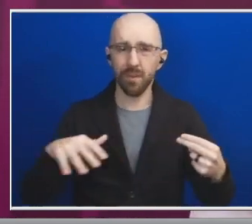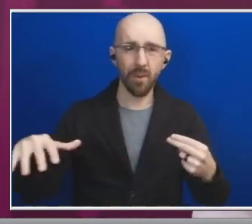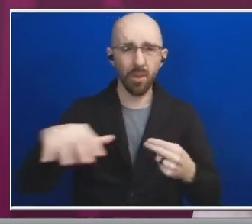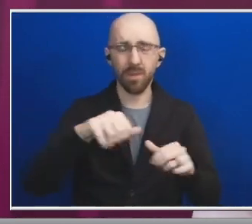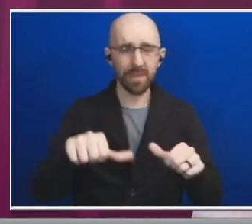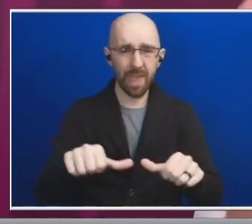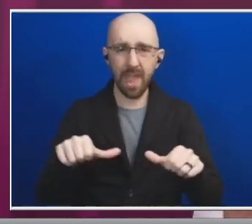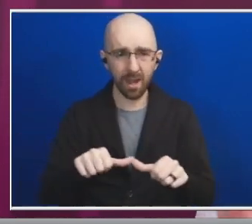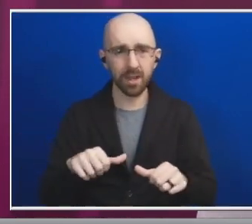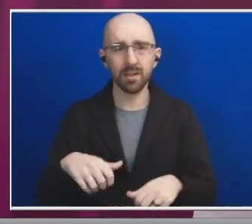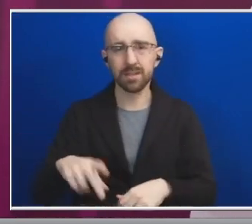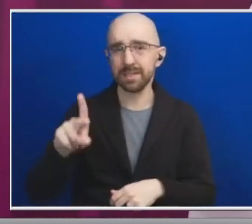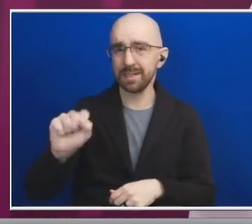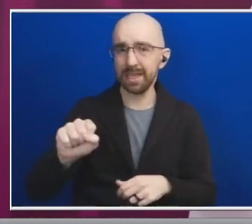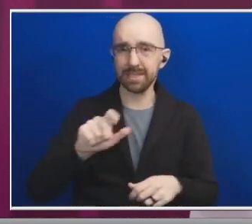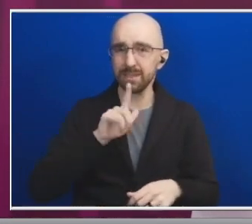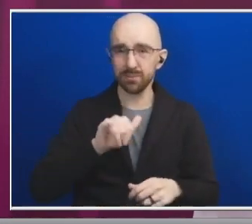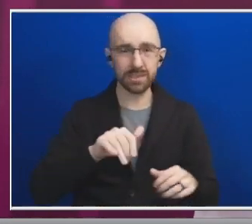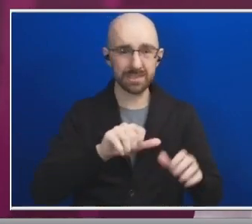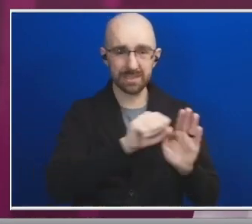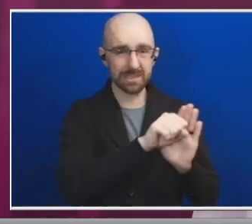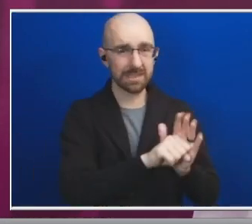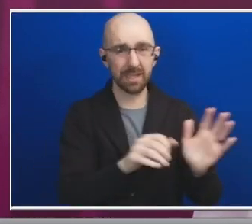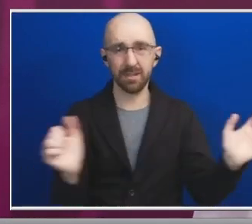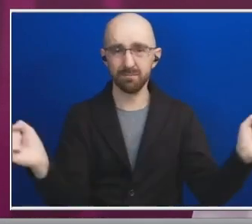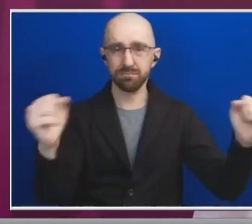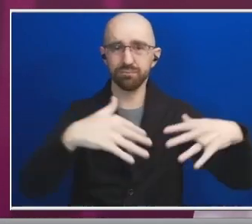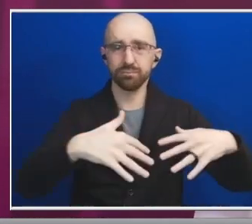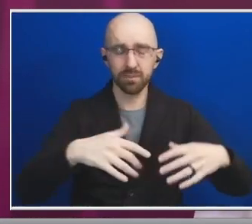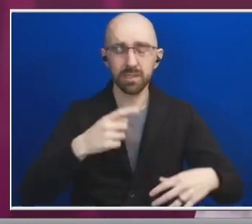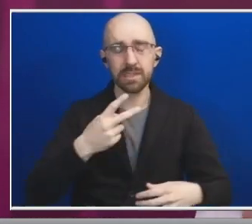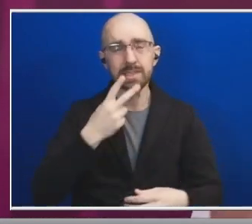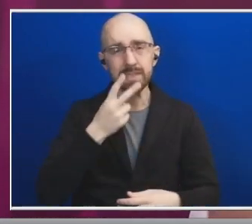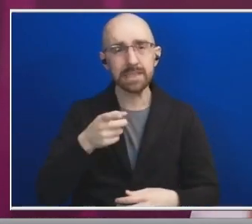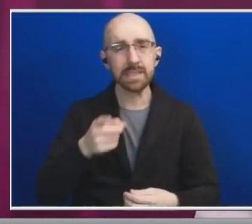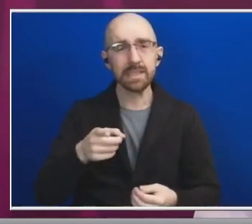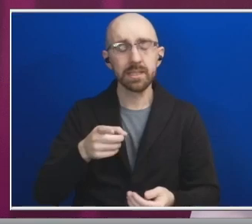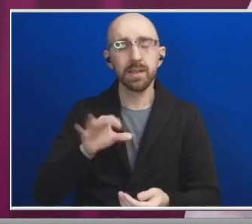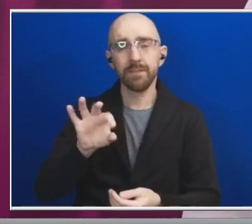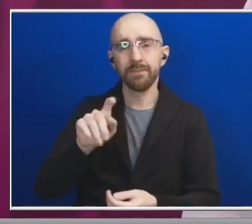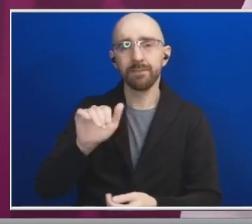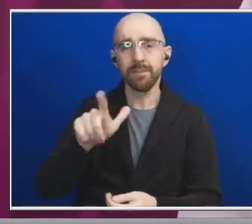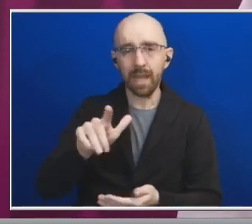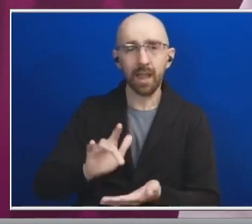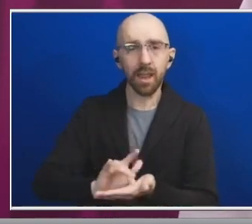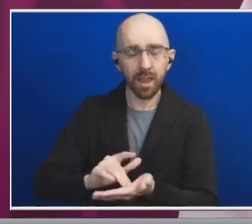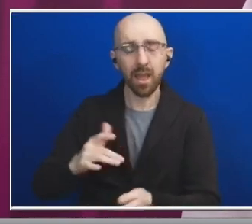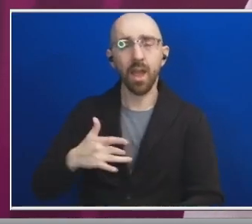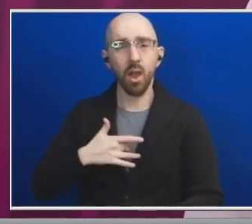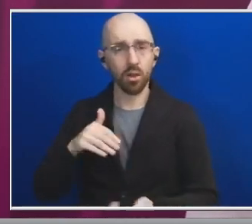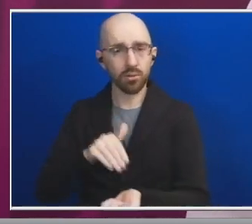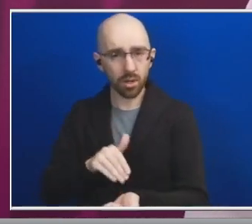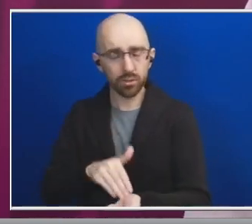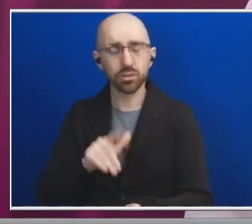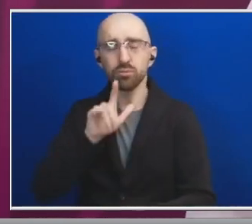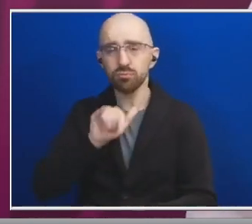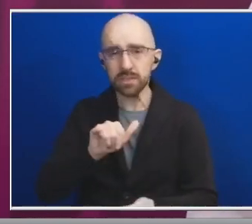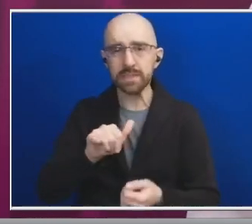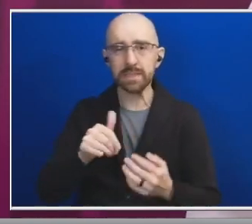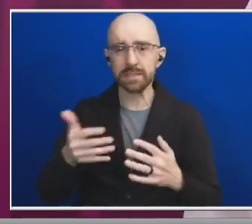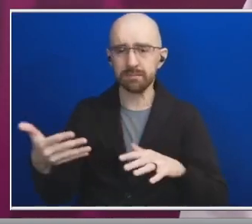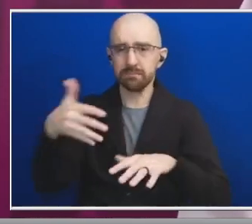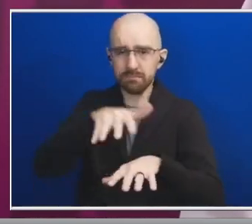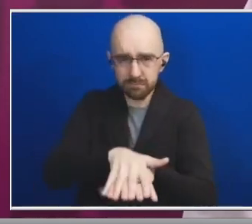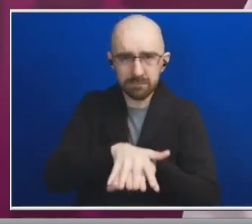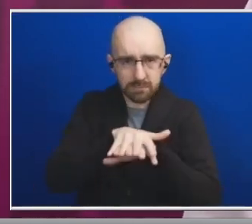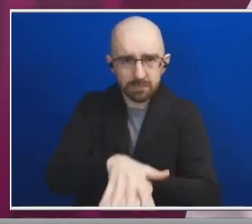Kansas and see both our maternal fetal medicine specialists and cardiologists and create really integrated plans to take care of these patients,